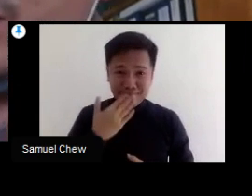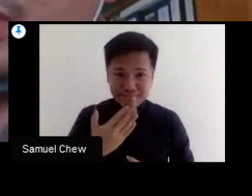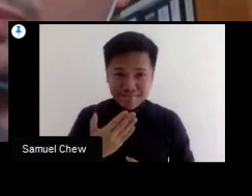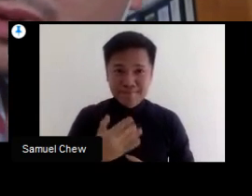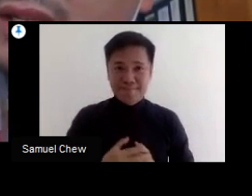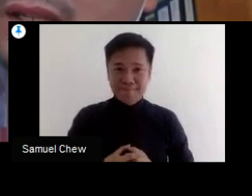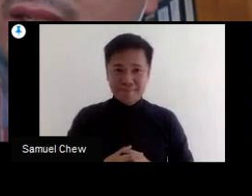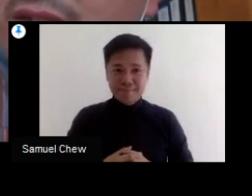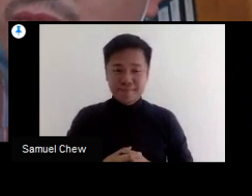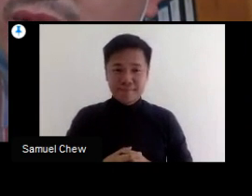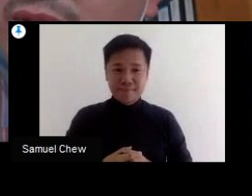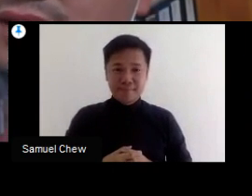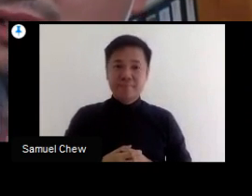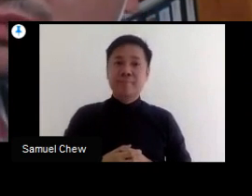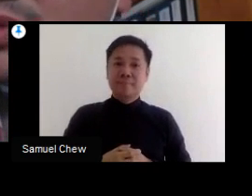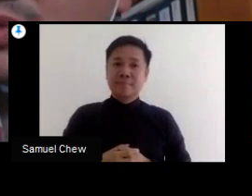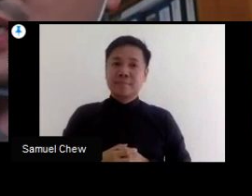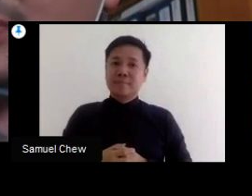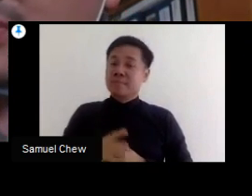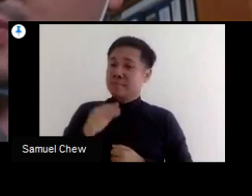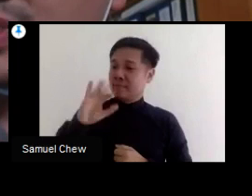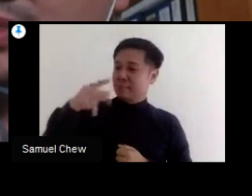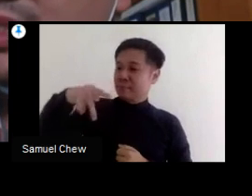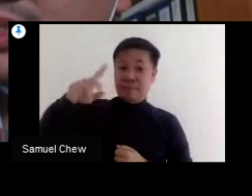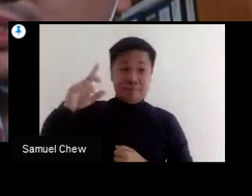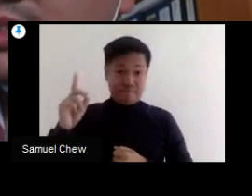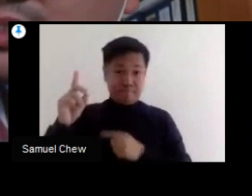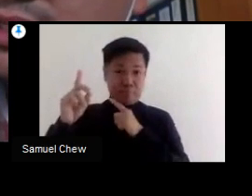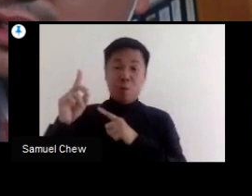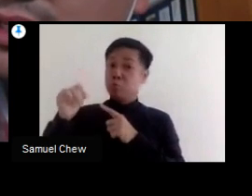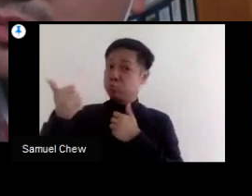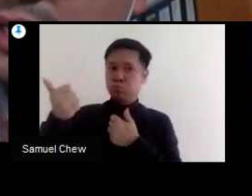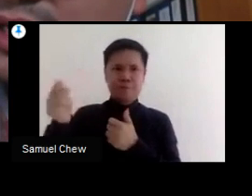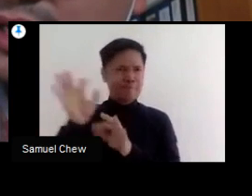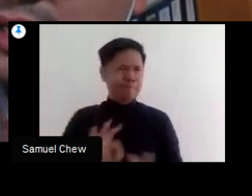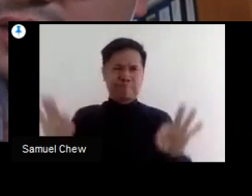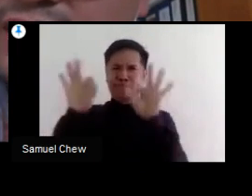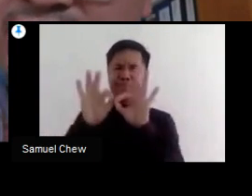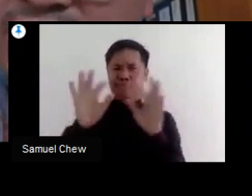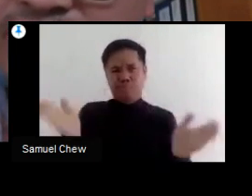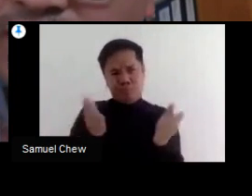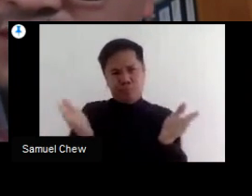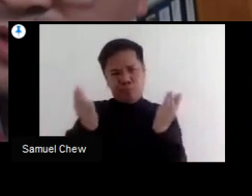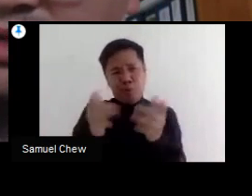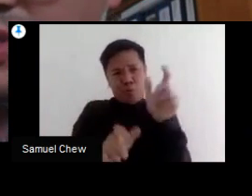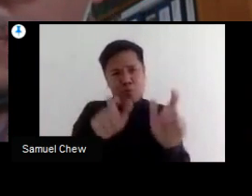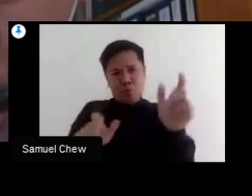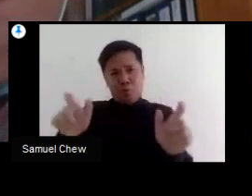ICPD has been an important instrument in improving lives of our people since its landmark adoption in